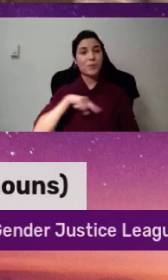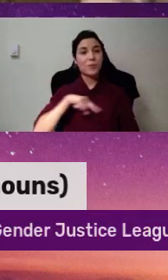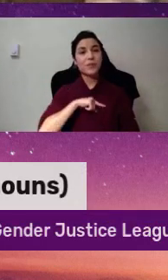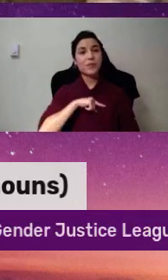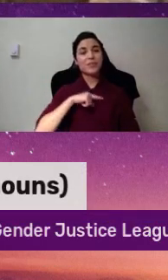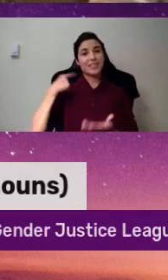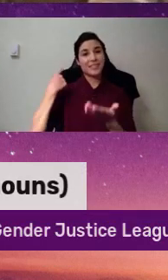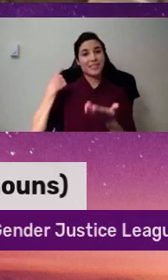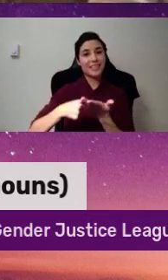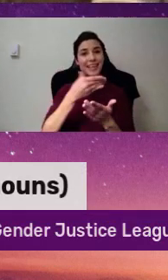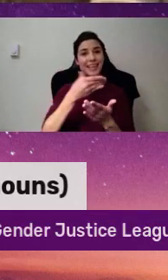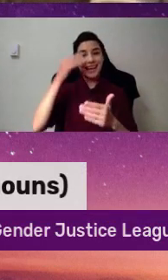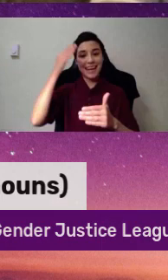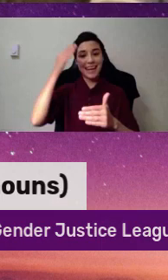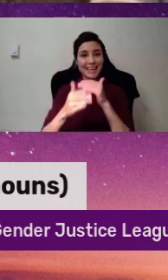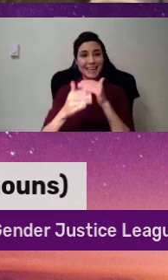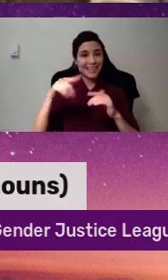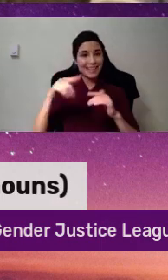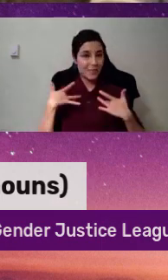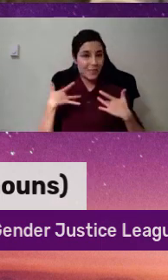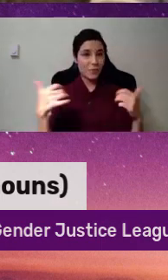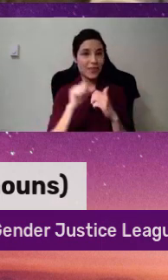let's keep on talking about it.